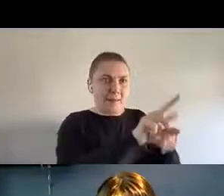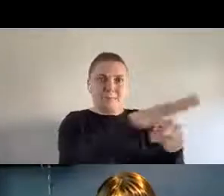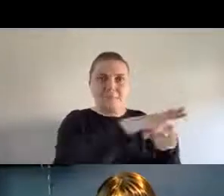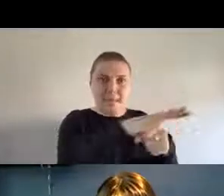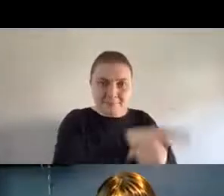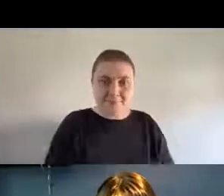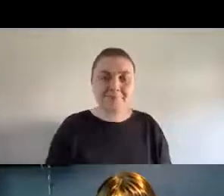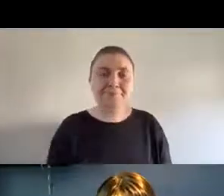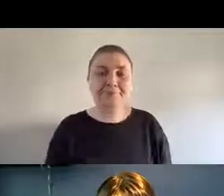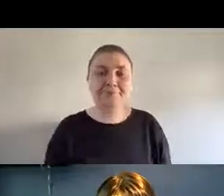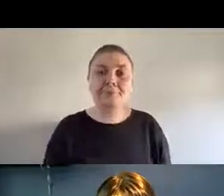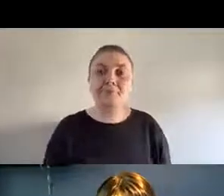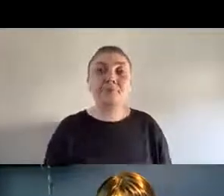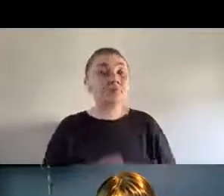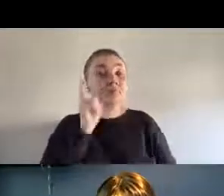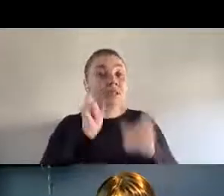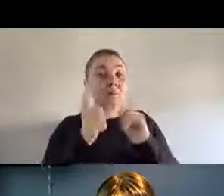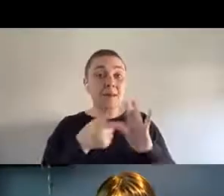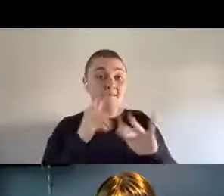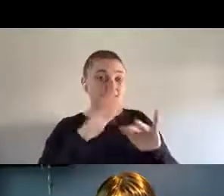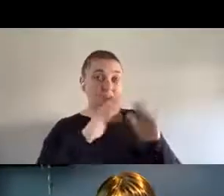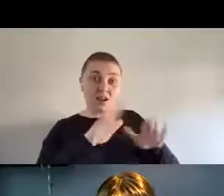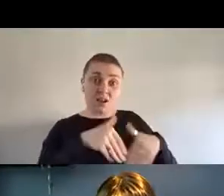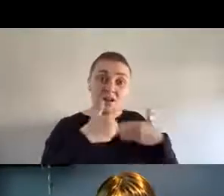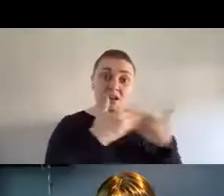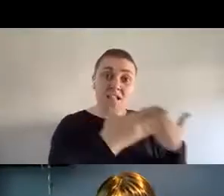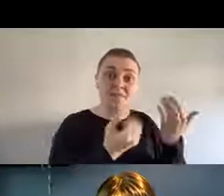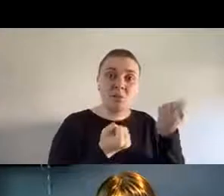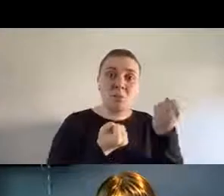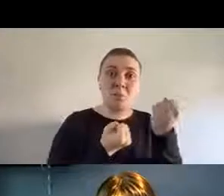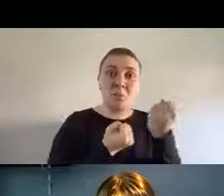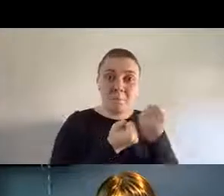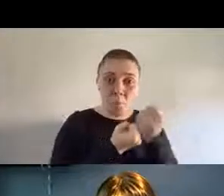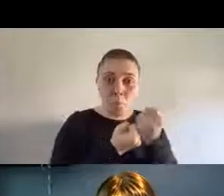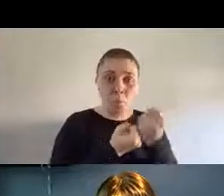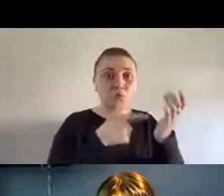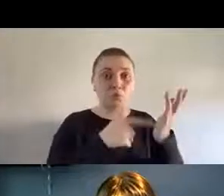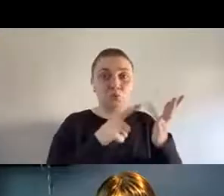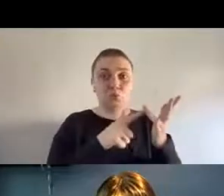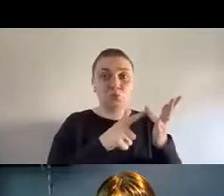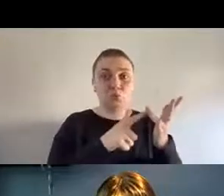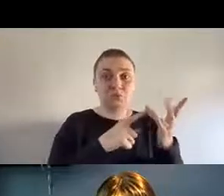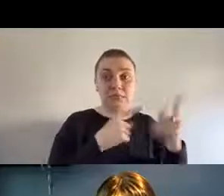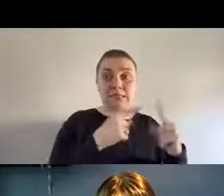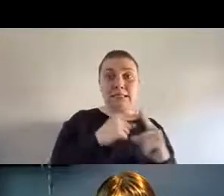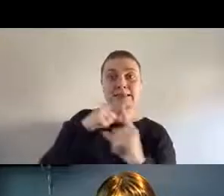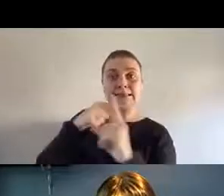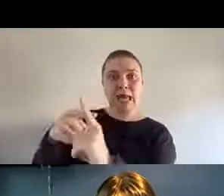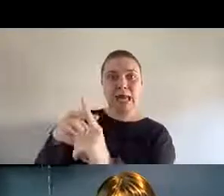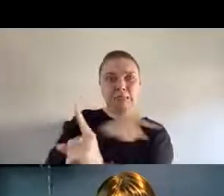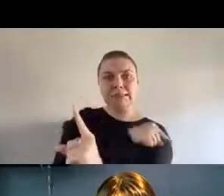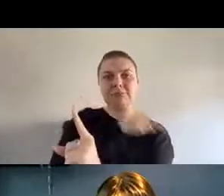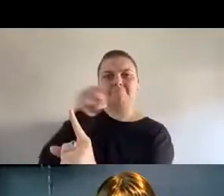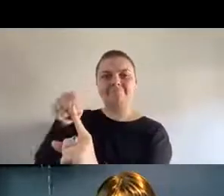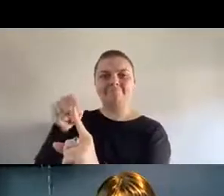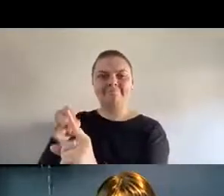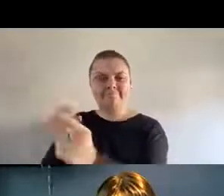And sometimes offering support to the target by